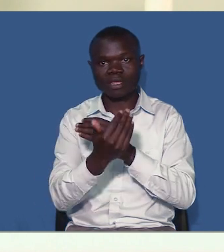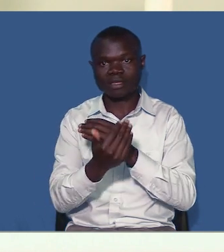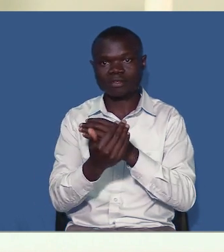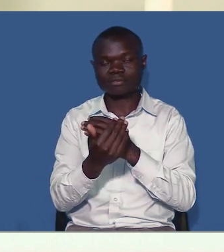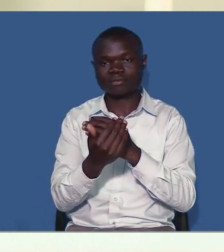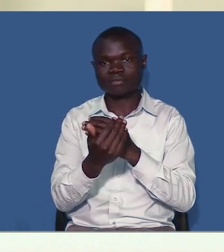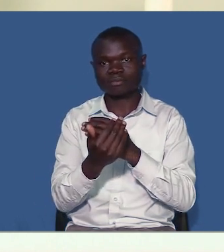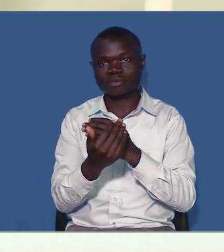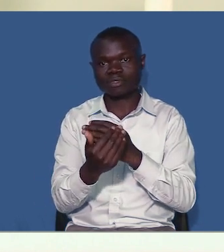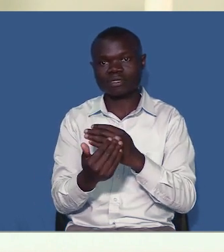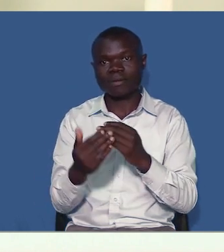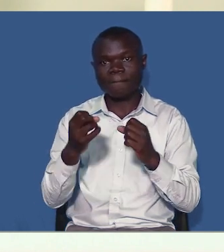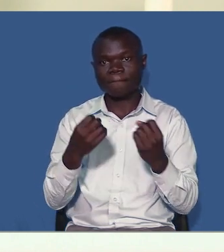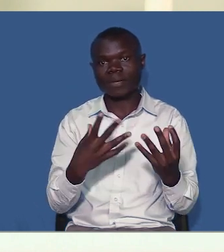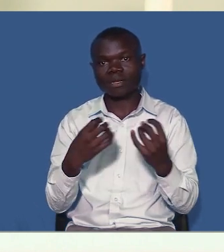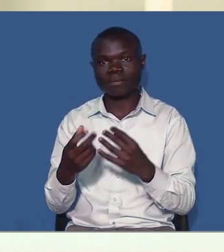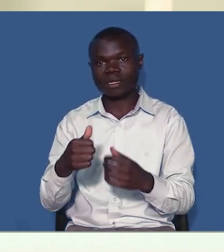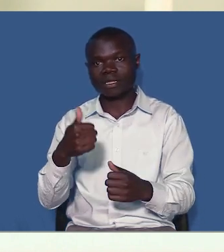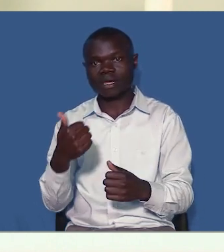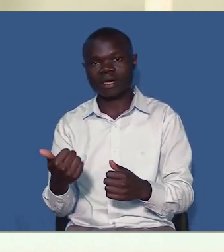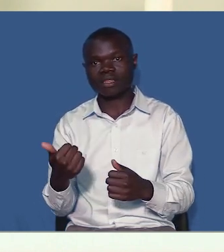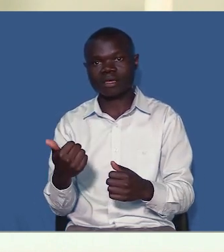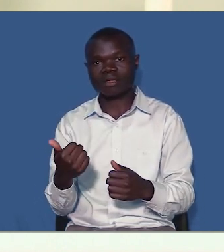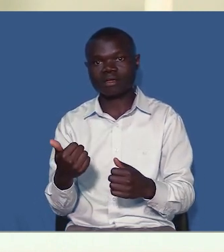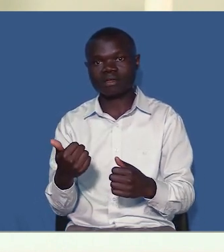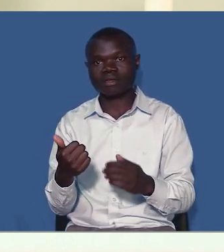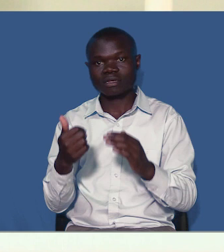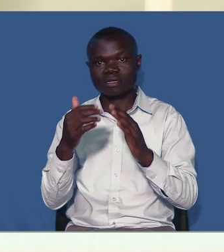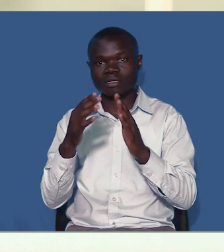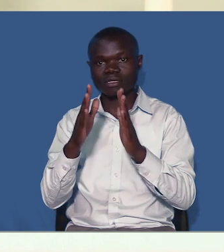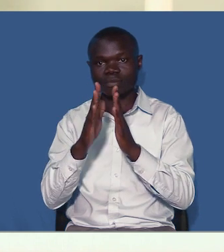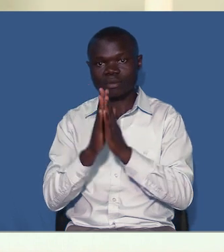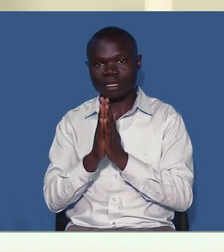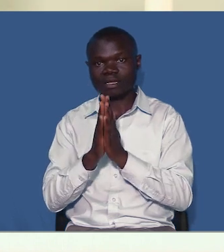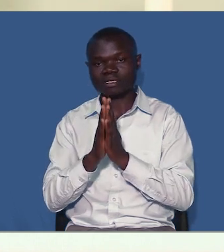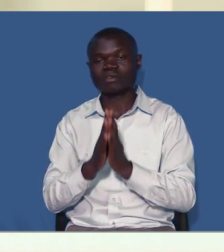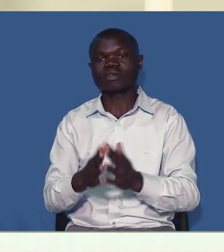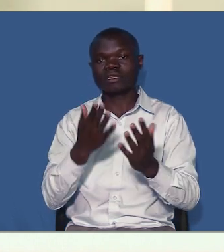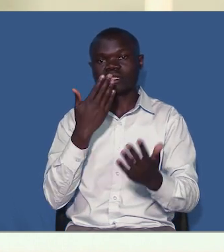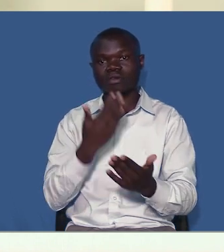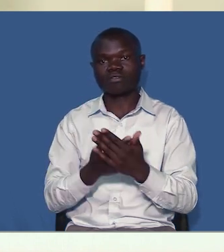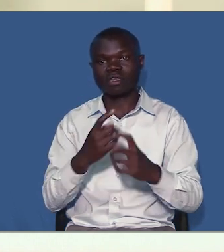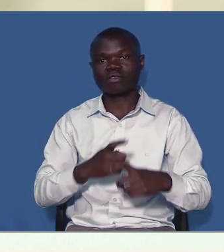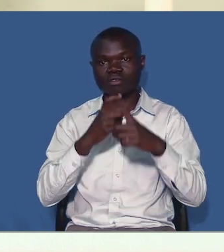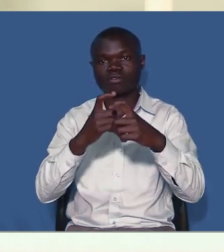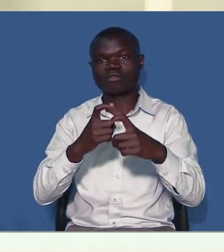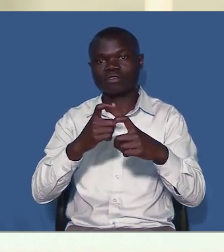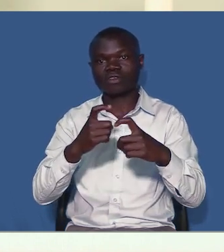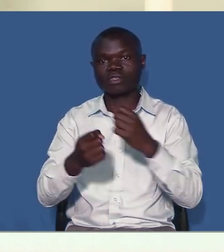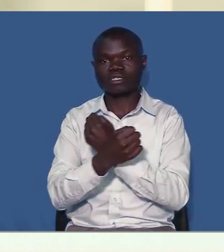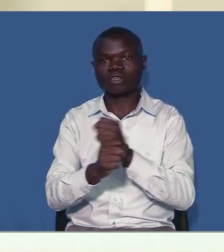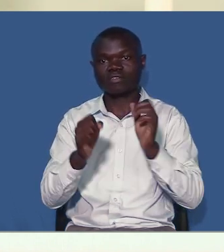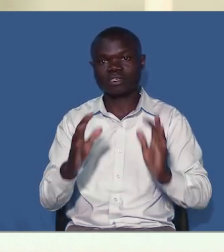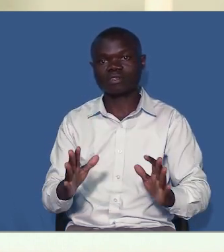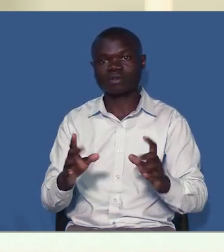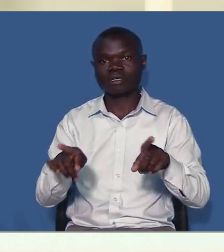devotions that you continue to bring to us through your people. We thank you for the gift of salvation and gift of baptism